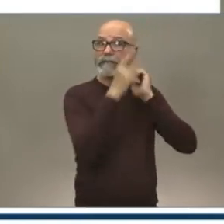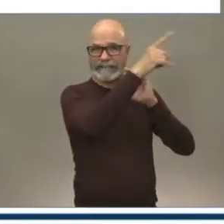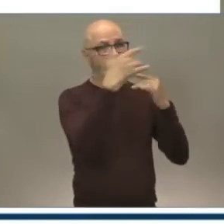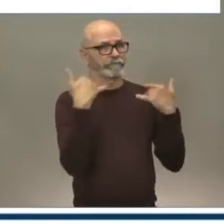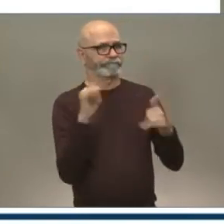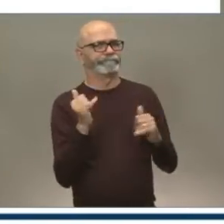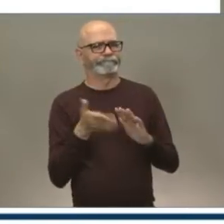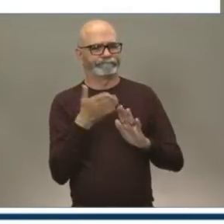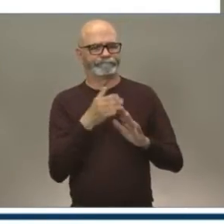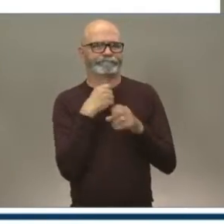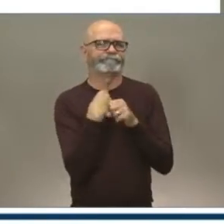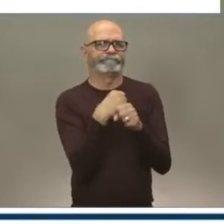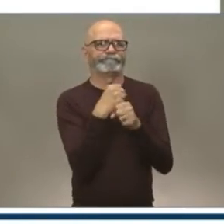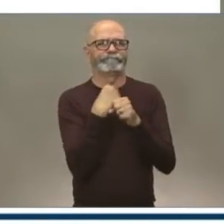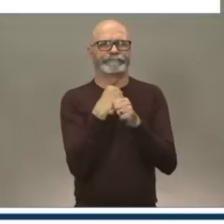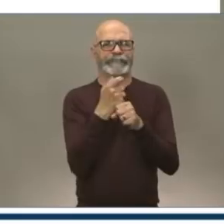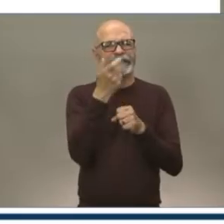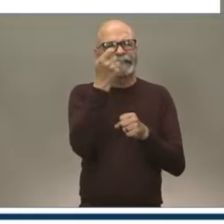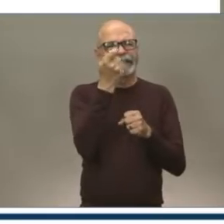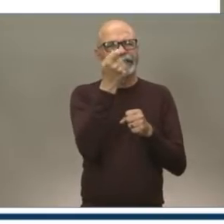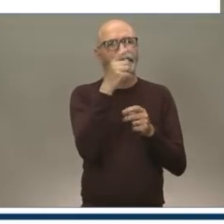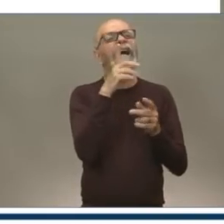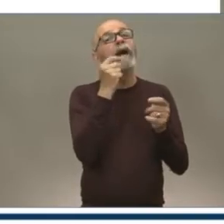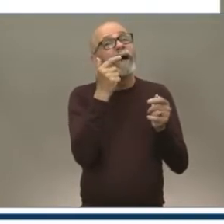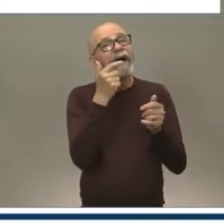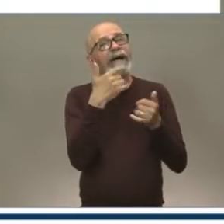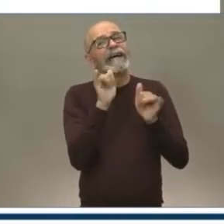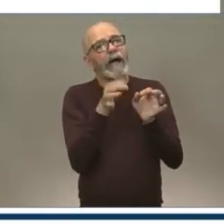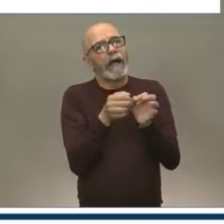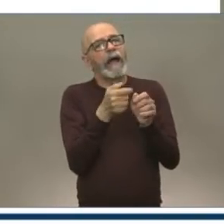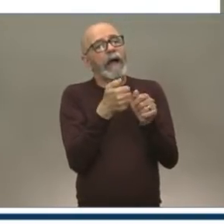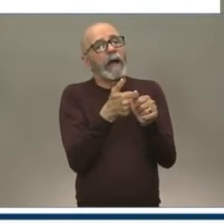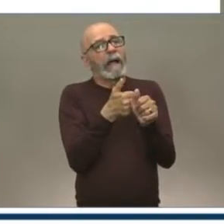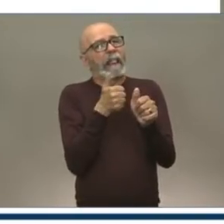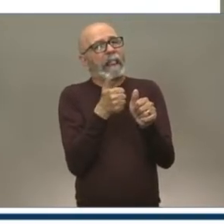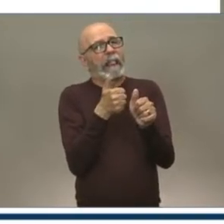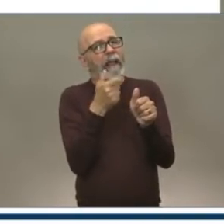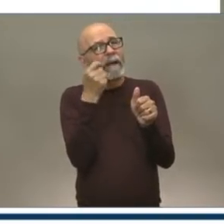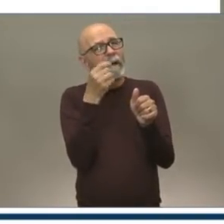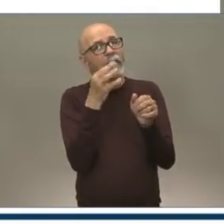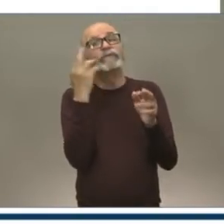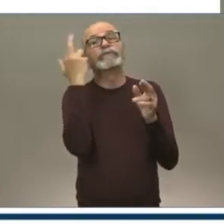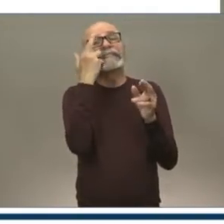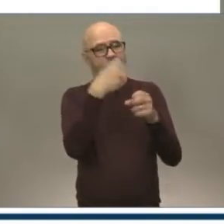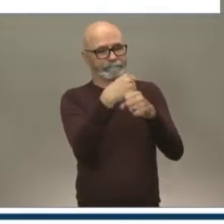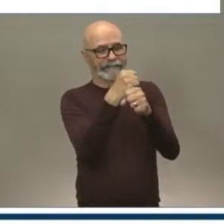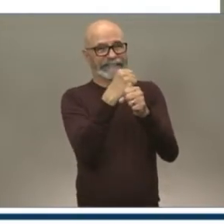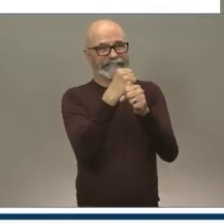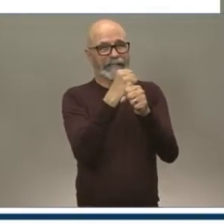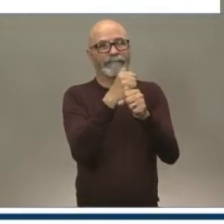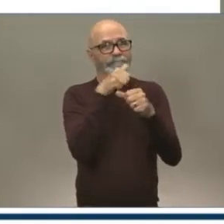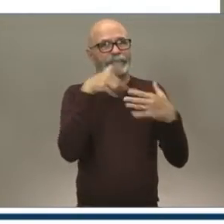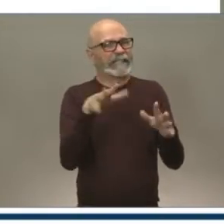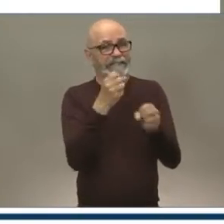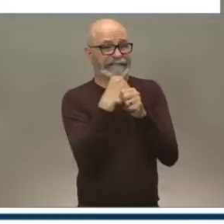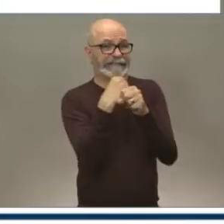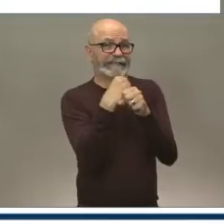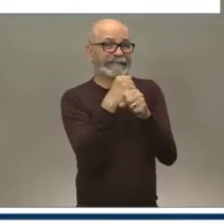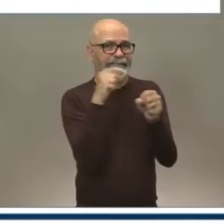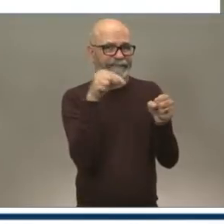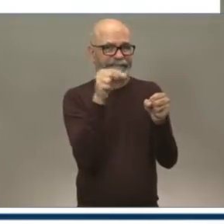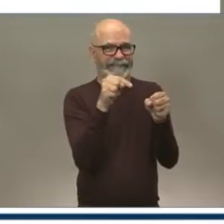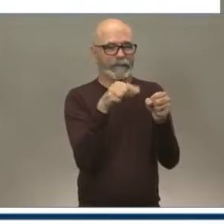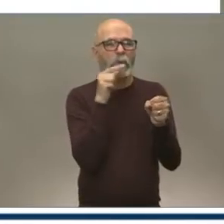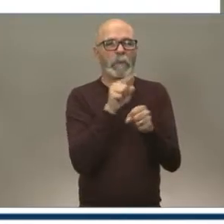in their production, so impacting the amount of the full volume of vaccine over the next few weeks